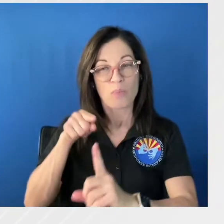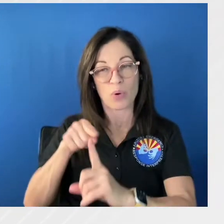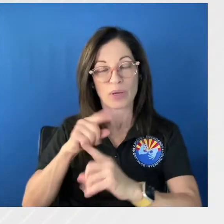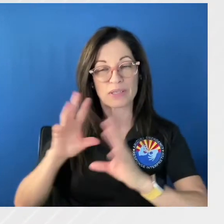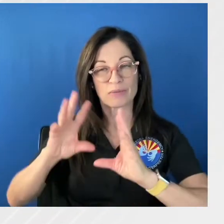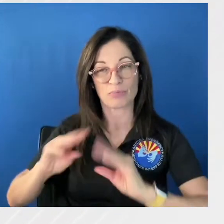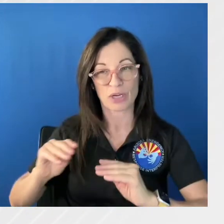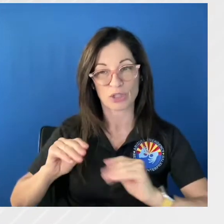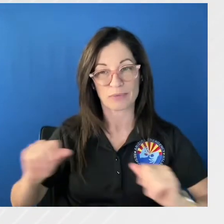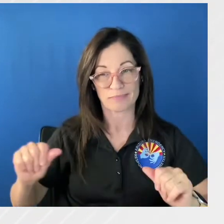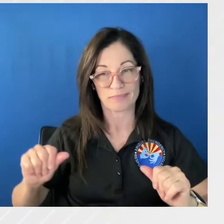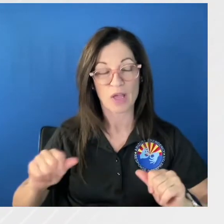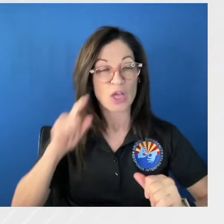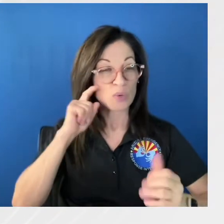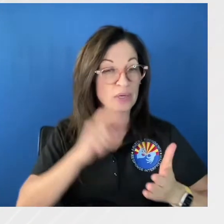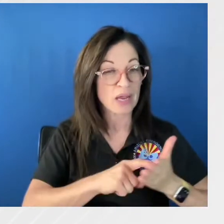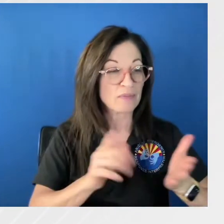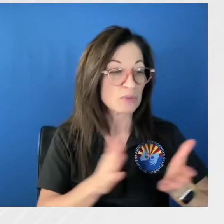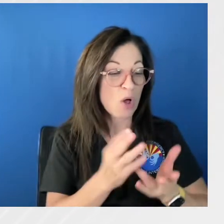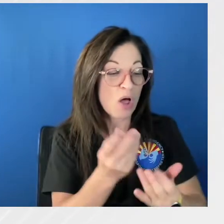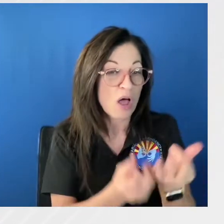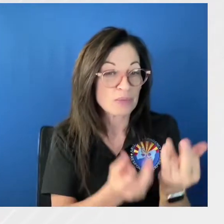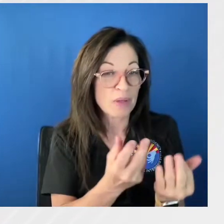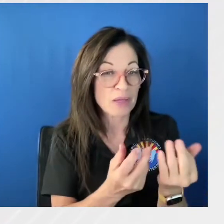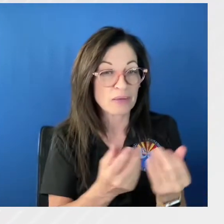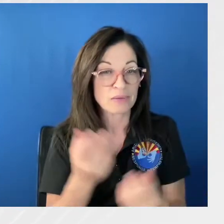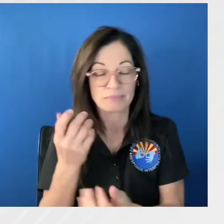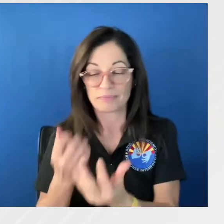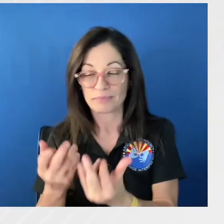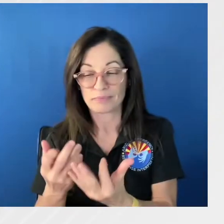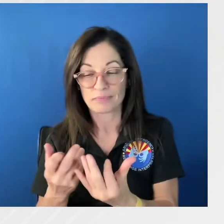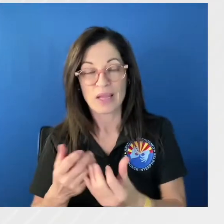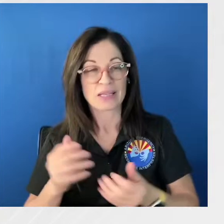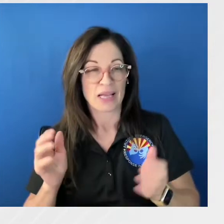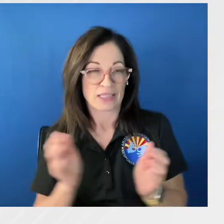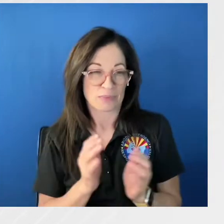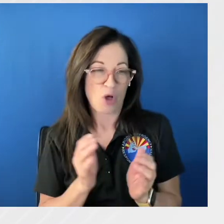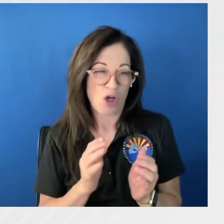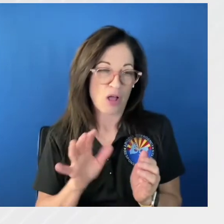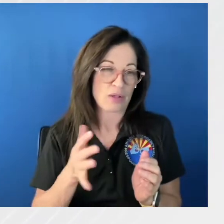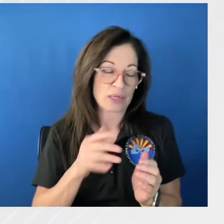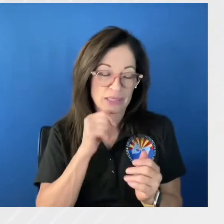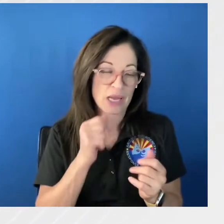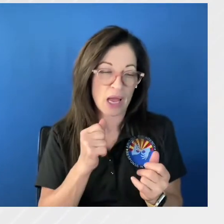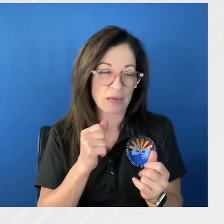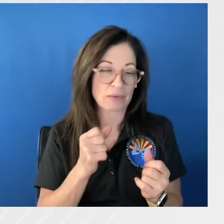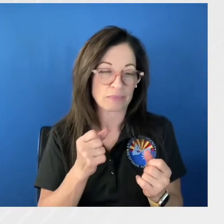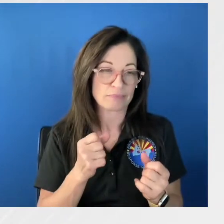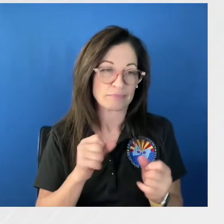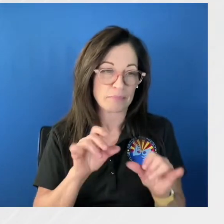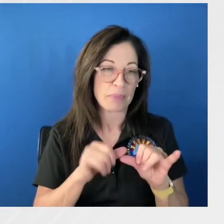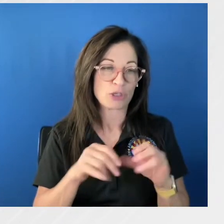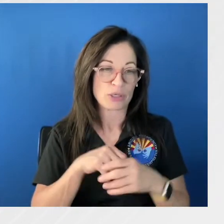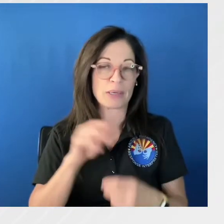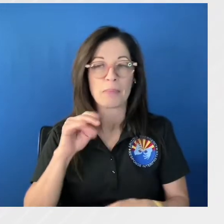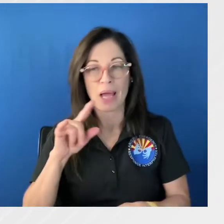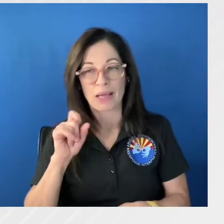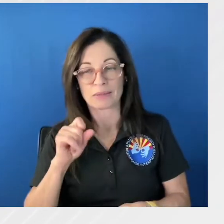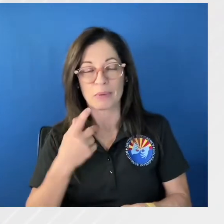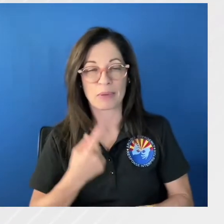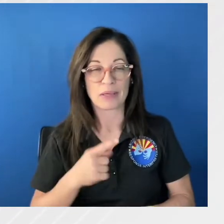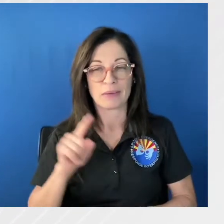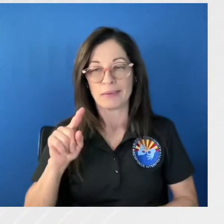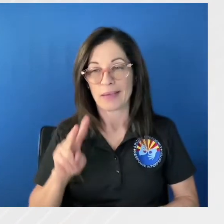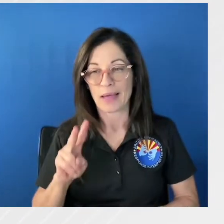those smaller hot spots, those smaller pieces. And I say smaller relatively. It's not in miles. It could be half mile, quarter mile. And